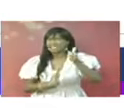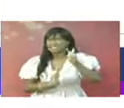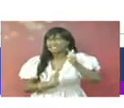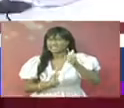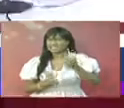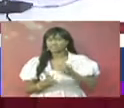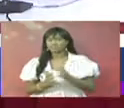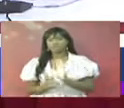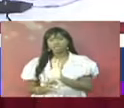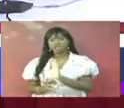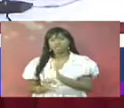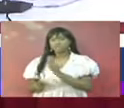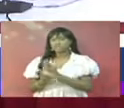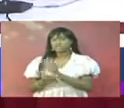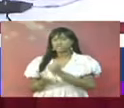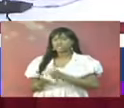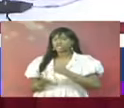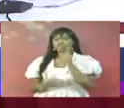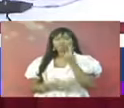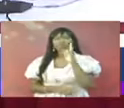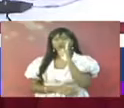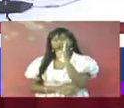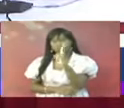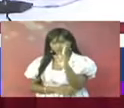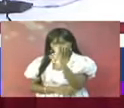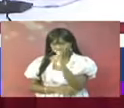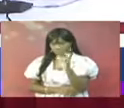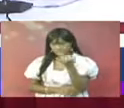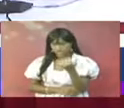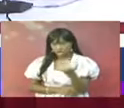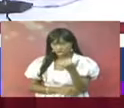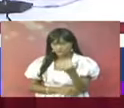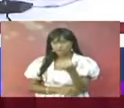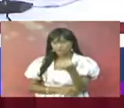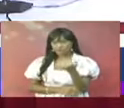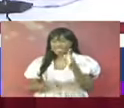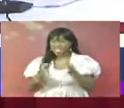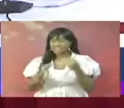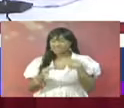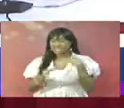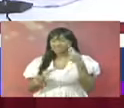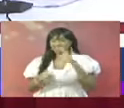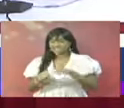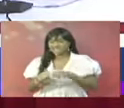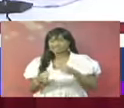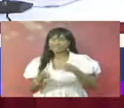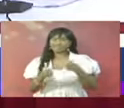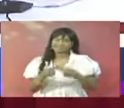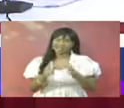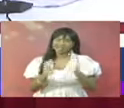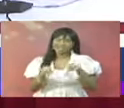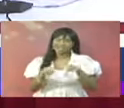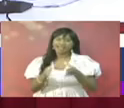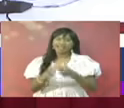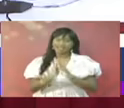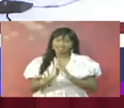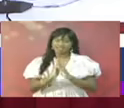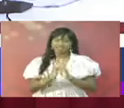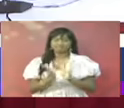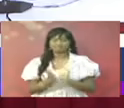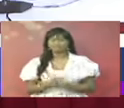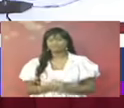yeah. Sorry to disturb. We're taking just one question at the moment, and if we do have time, we will take a follow-up question. Thank you for your